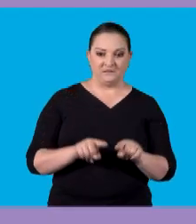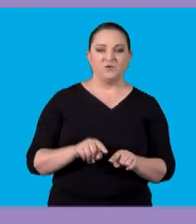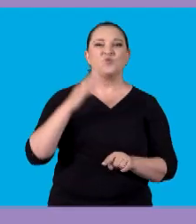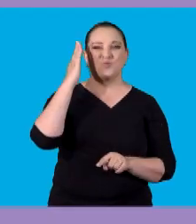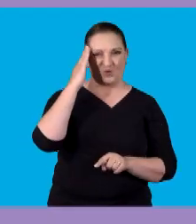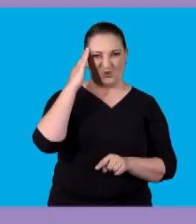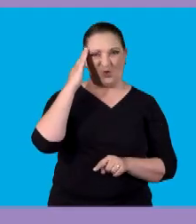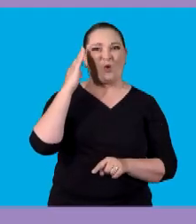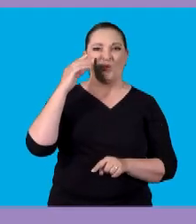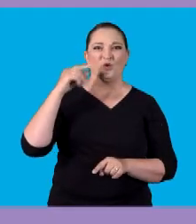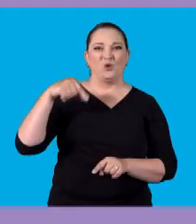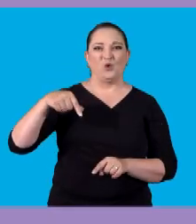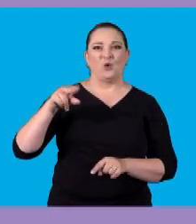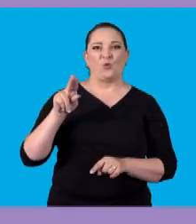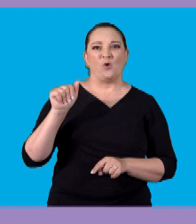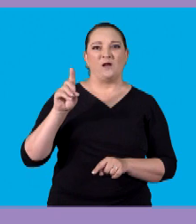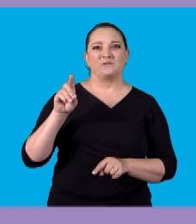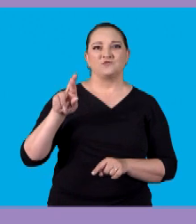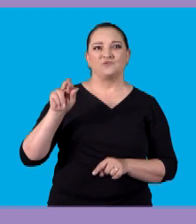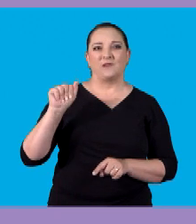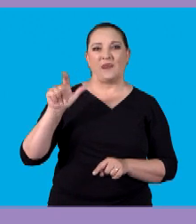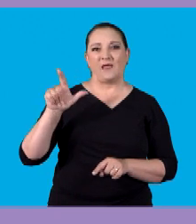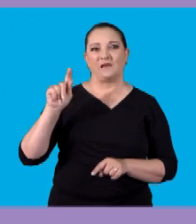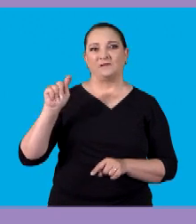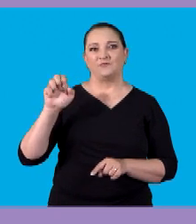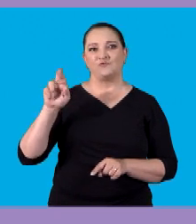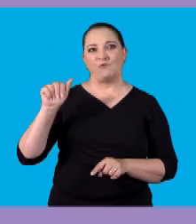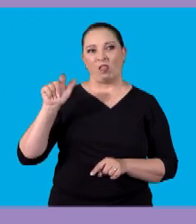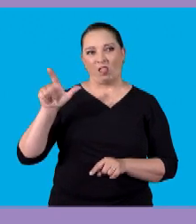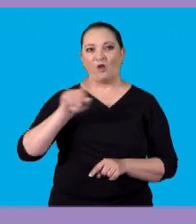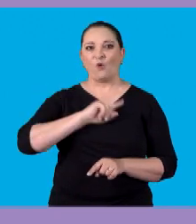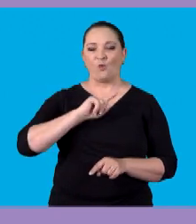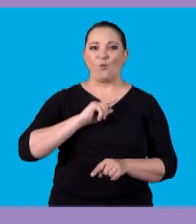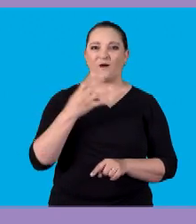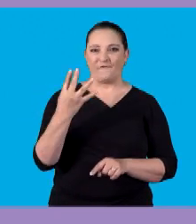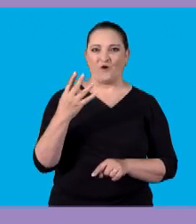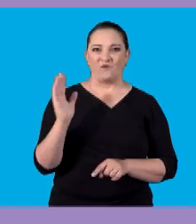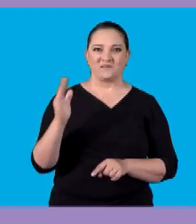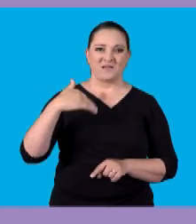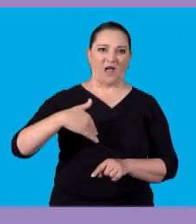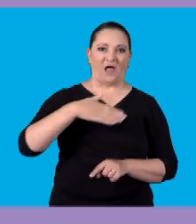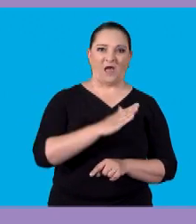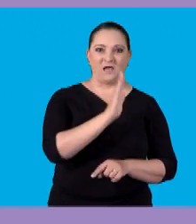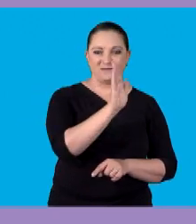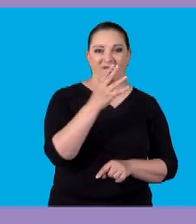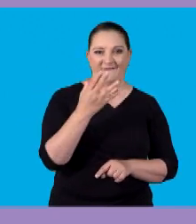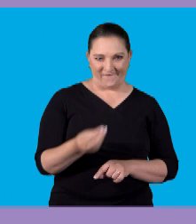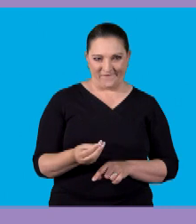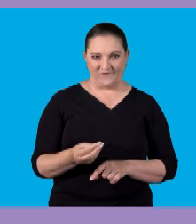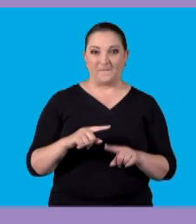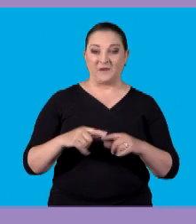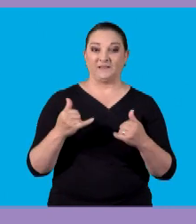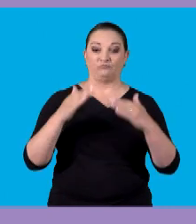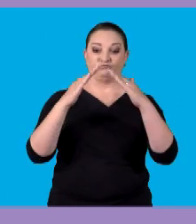that it is a quadrilateral, but what is special about a kite? Yes, we have the adjacent